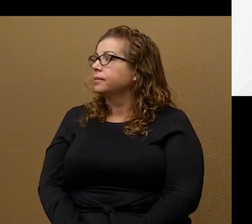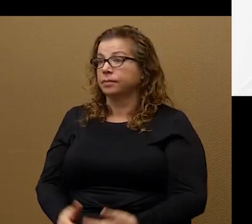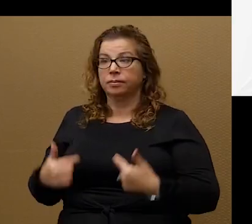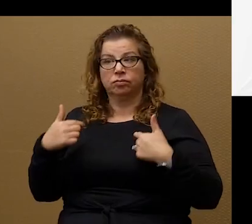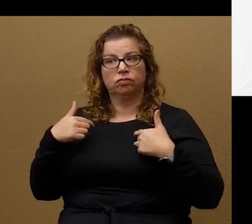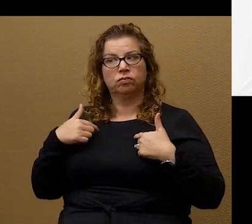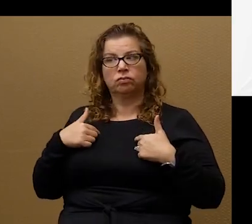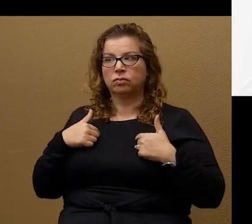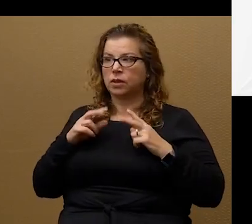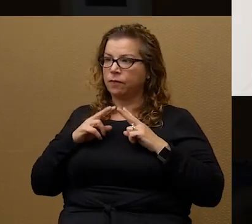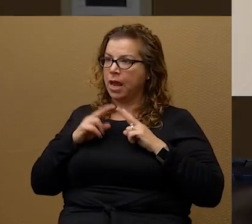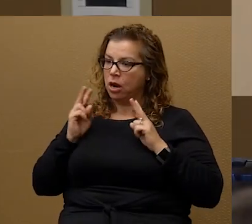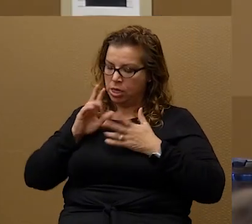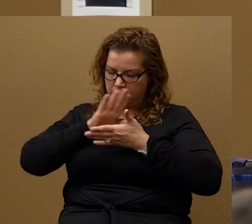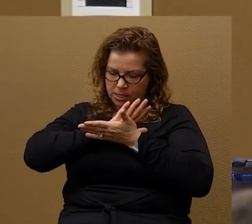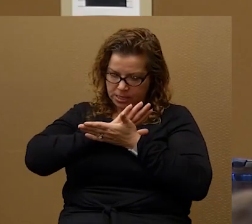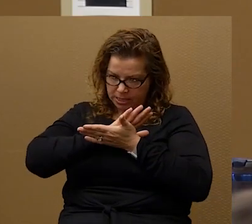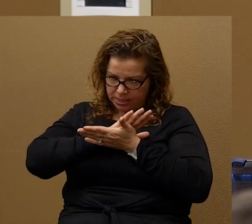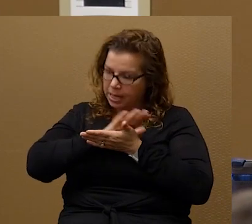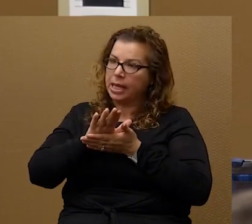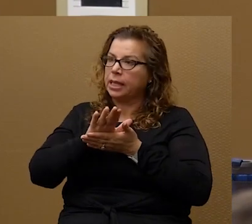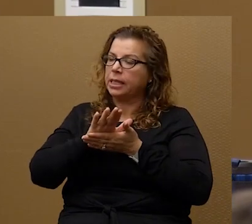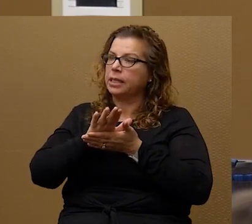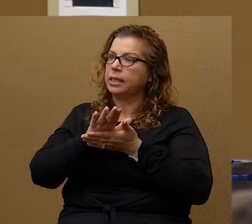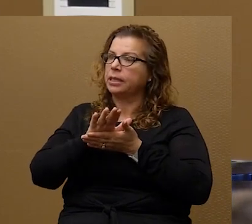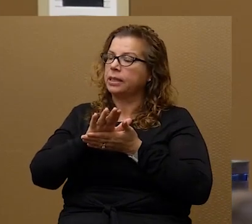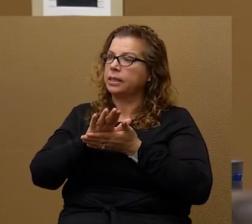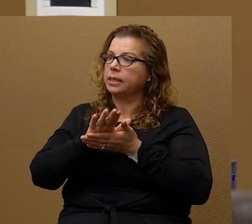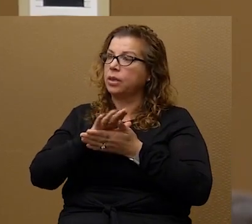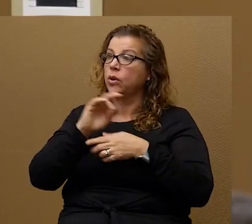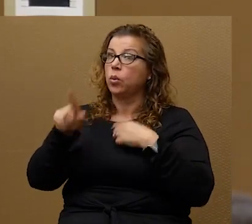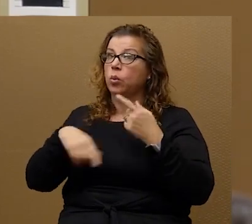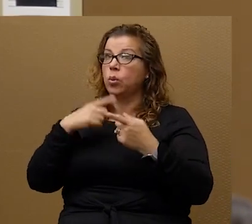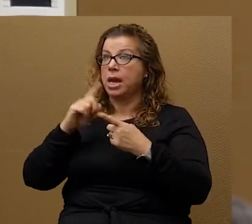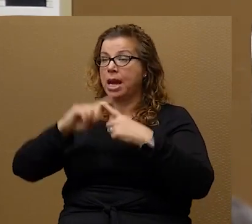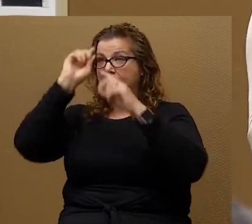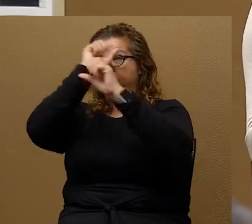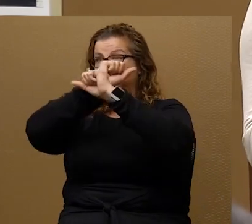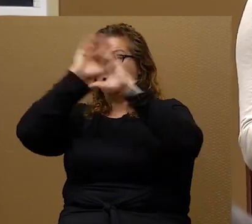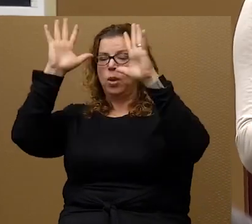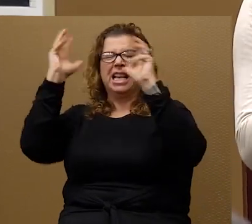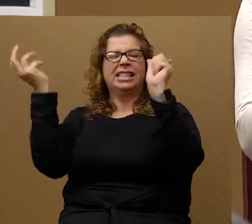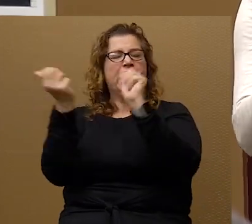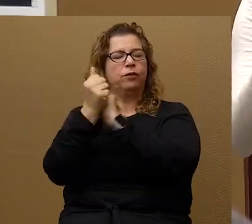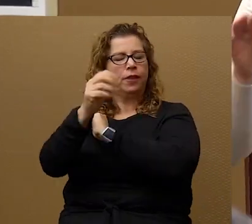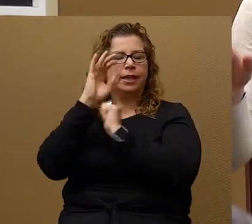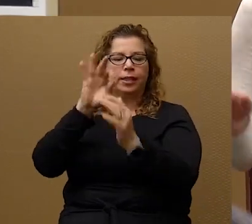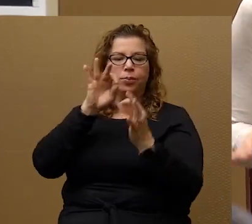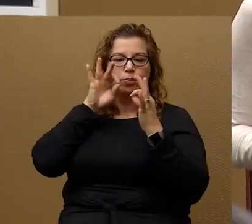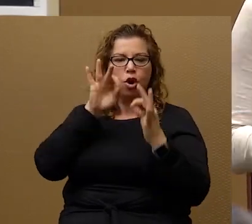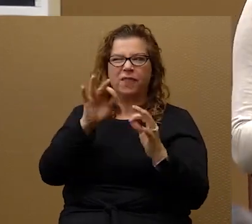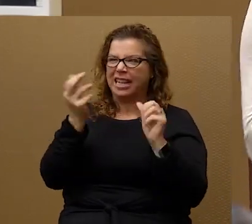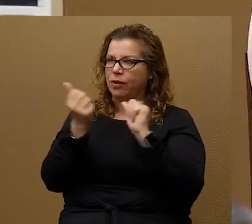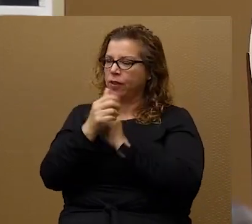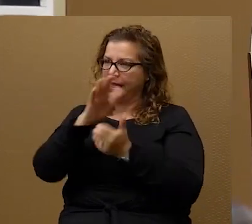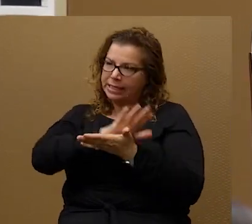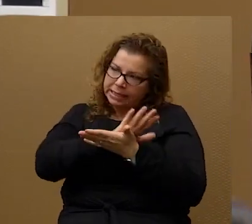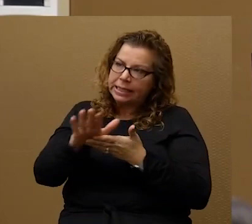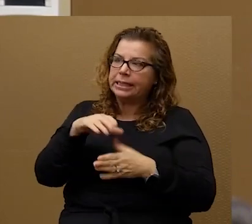clean person. And when I so visual, my place is very clean. Everything has its place. It's